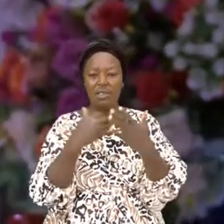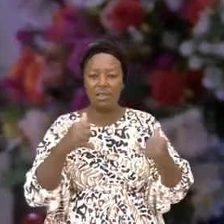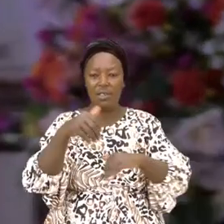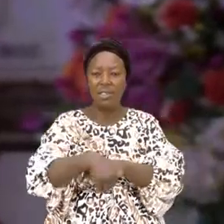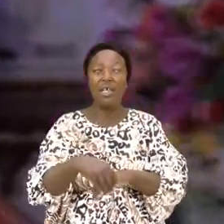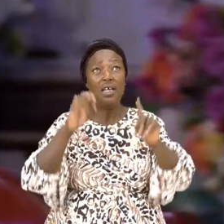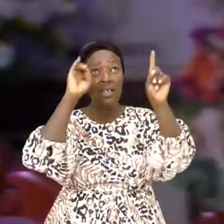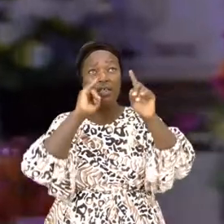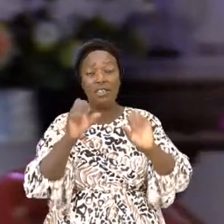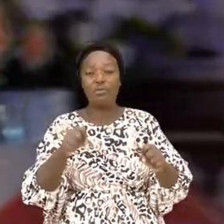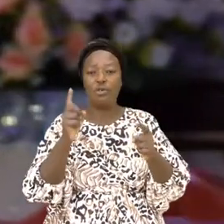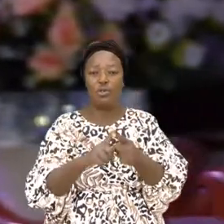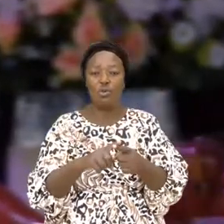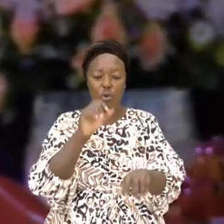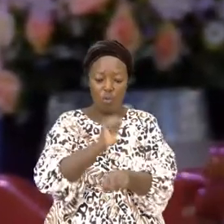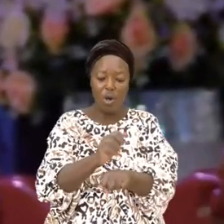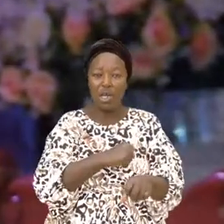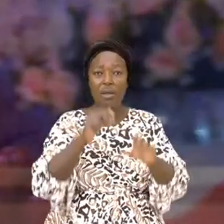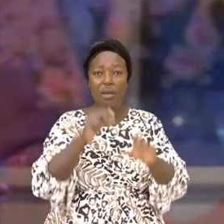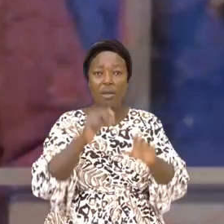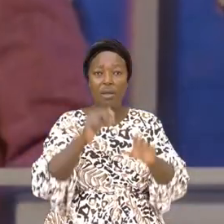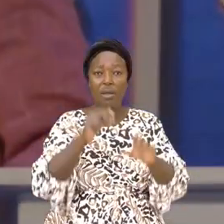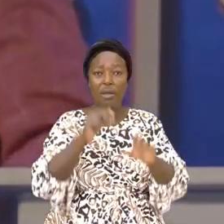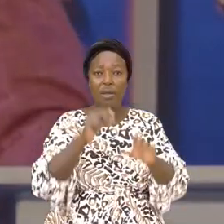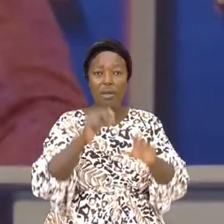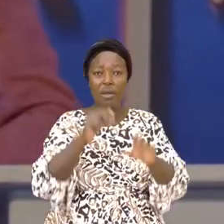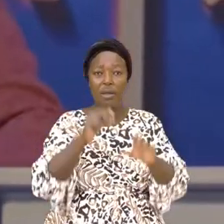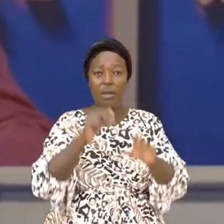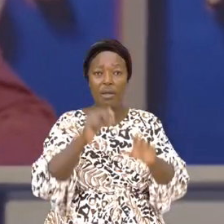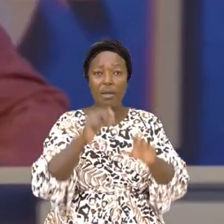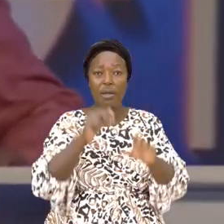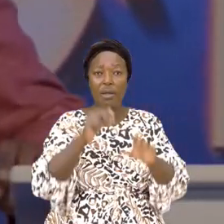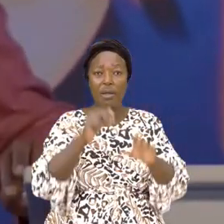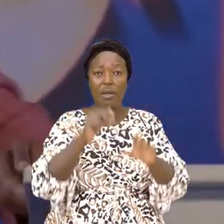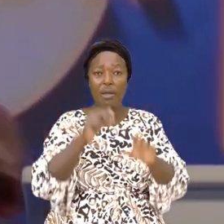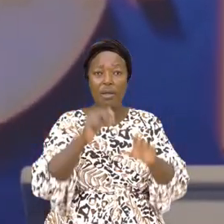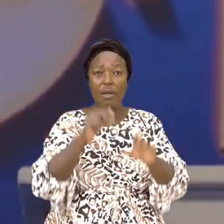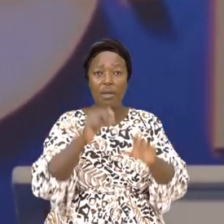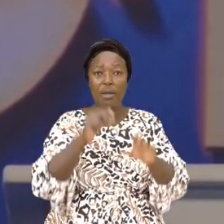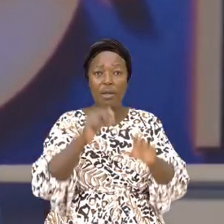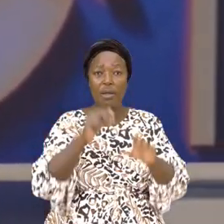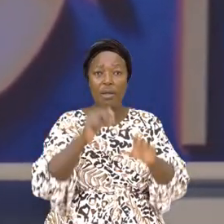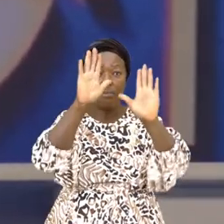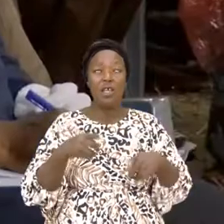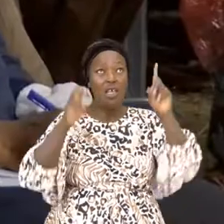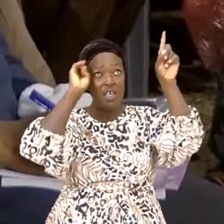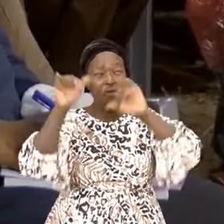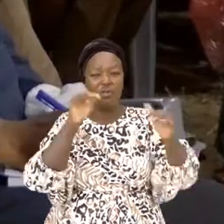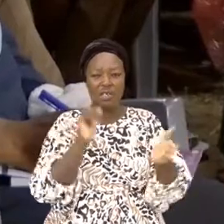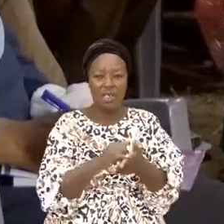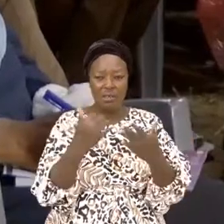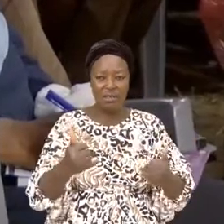He's able to work a miracle, unforgettable miracle in your life. You will do that